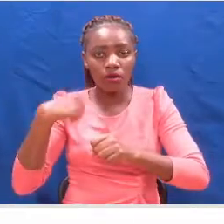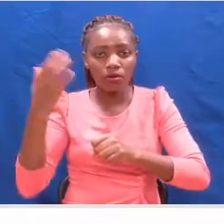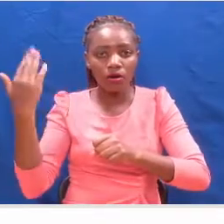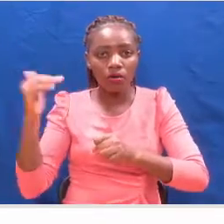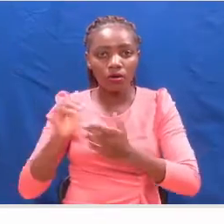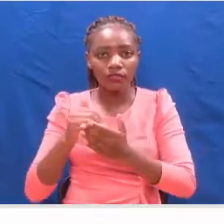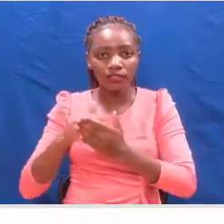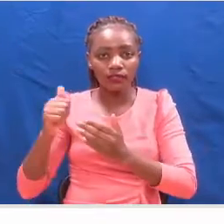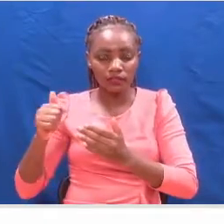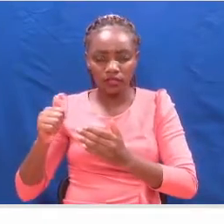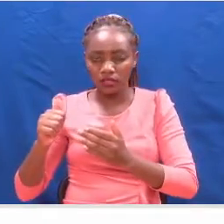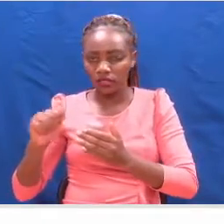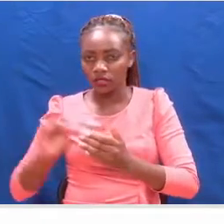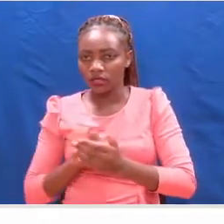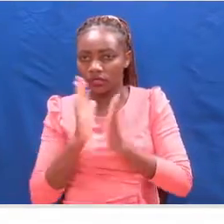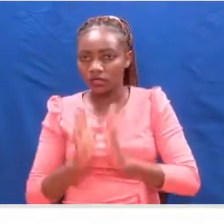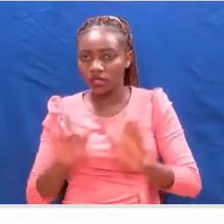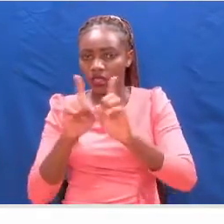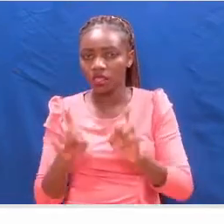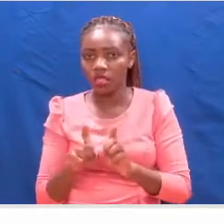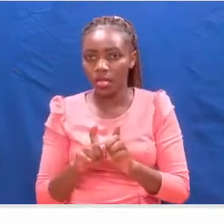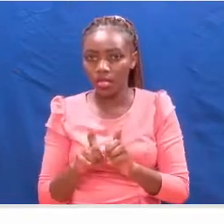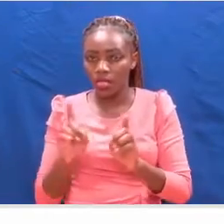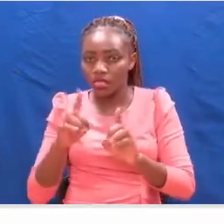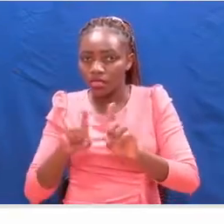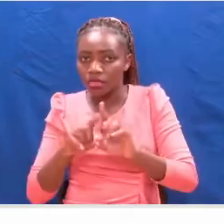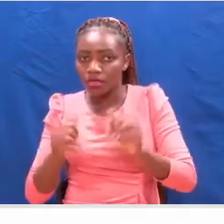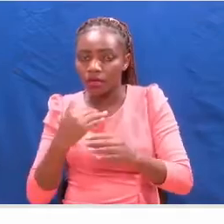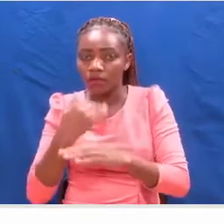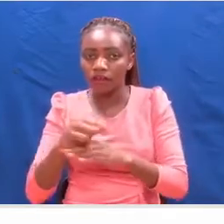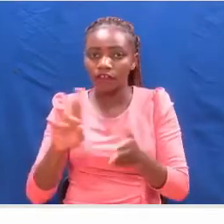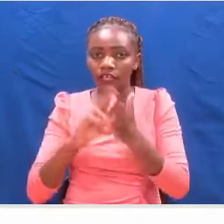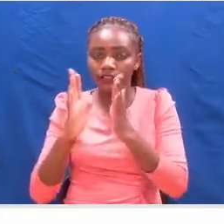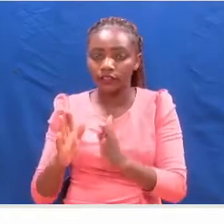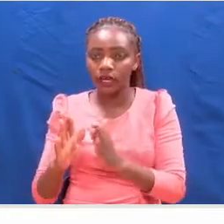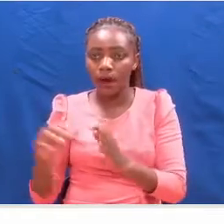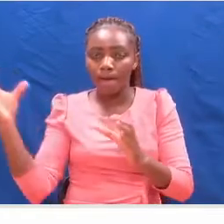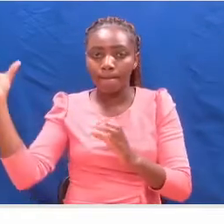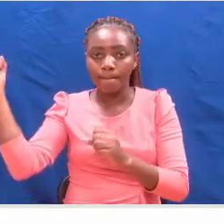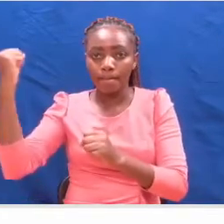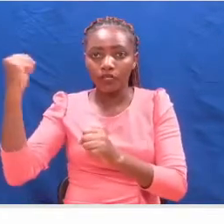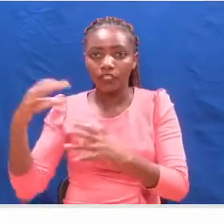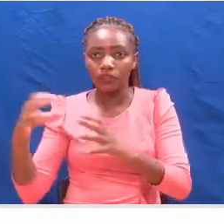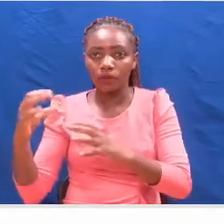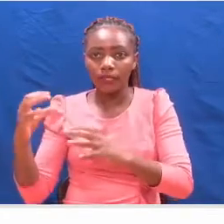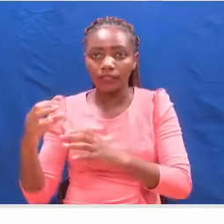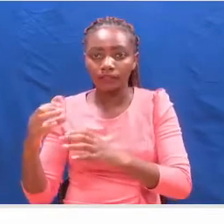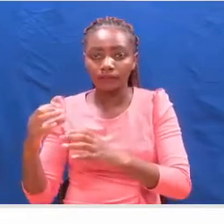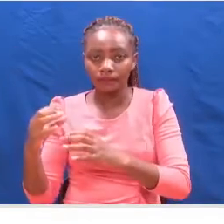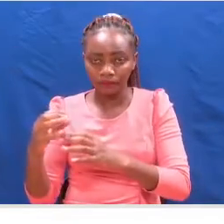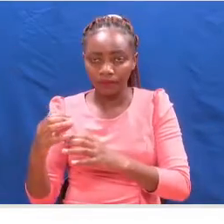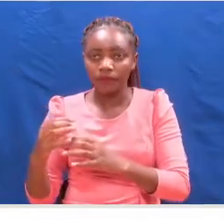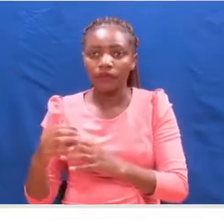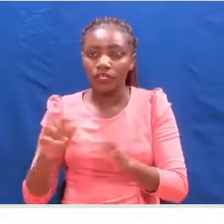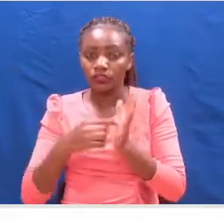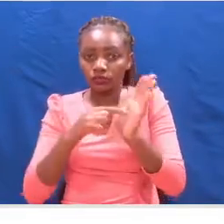The launch coming barely 24 hours after Registrar of Political Parties Andy Ritu okayed the name change from Party of